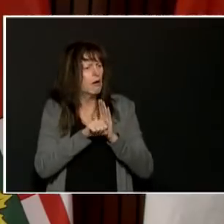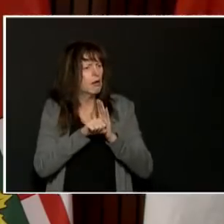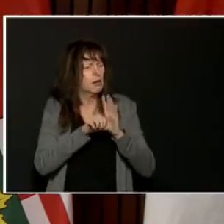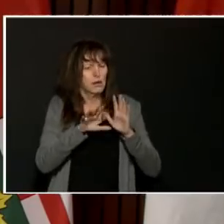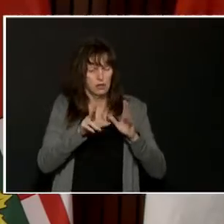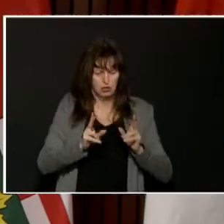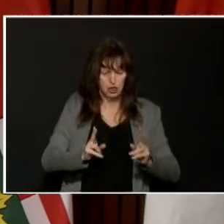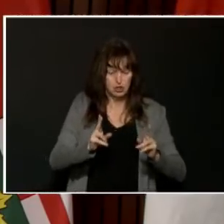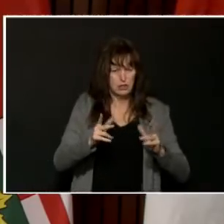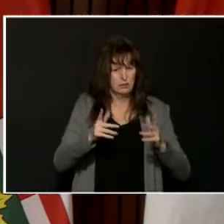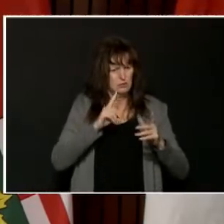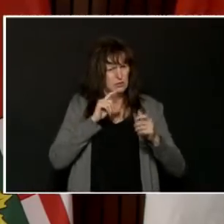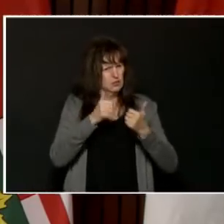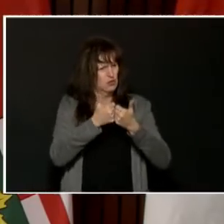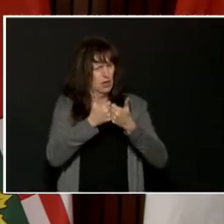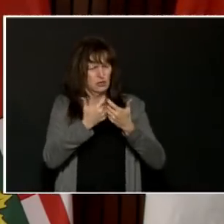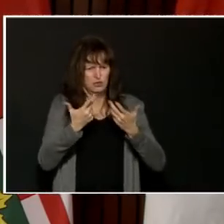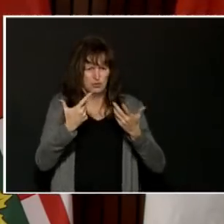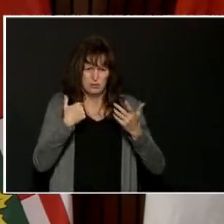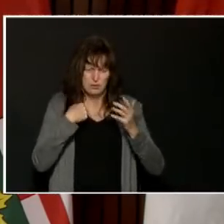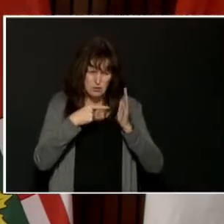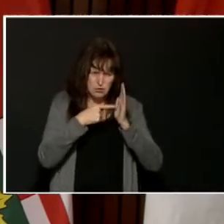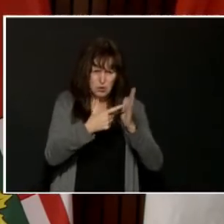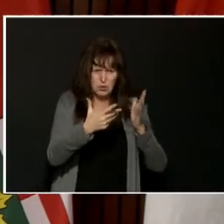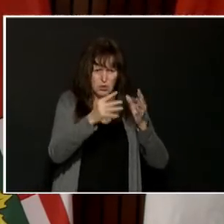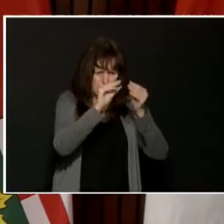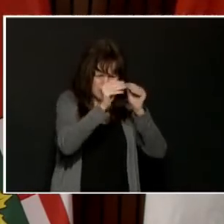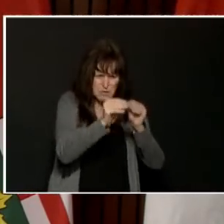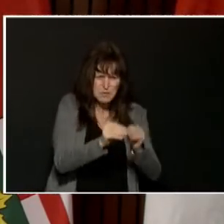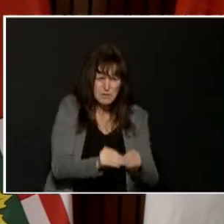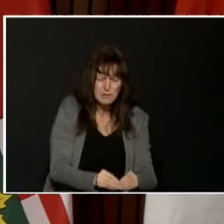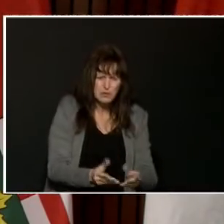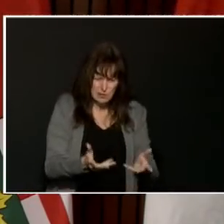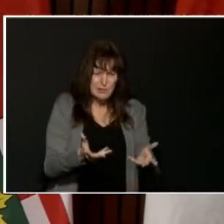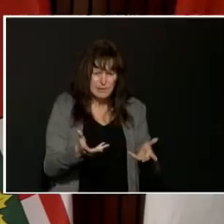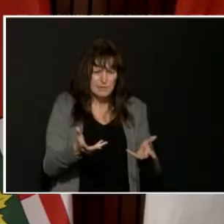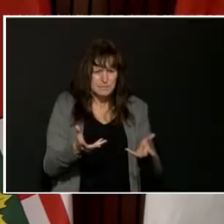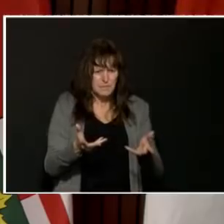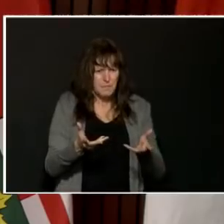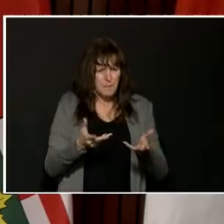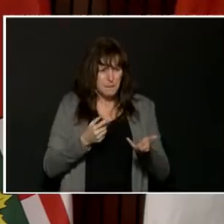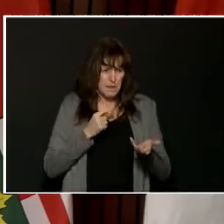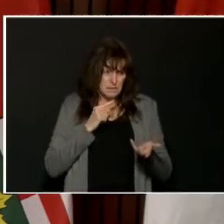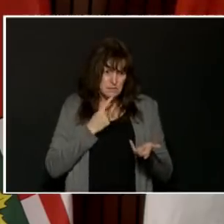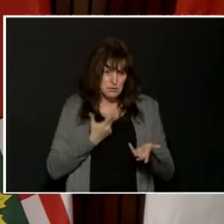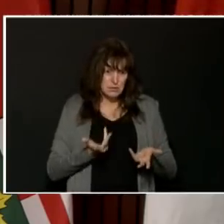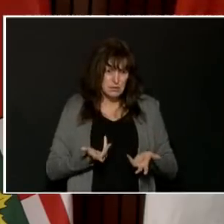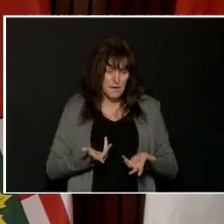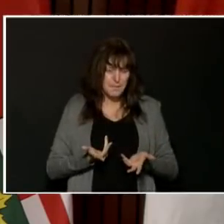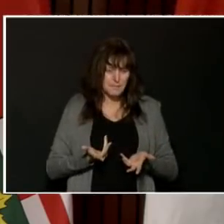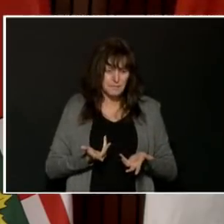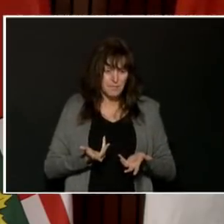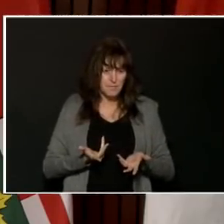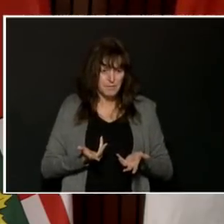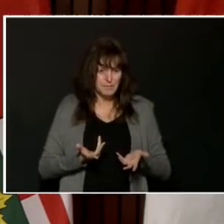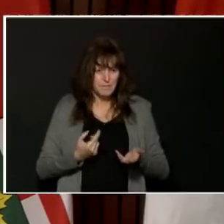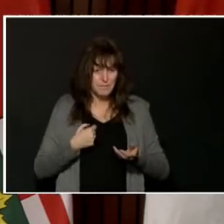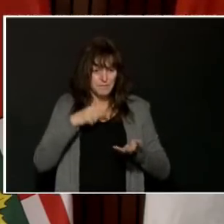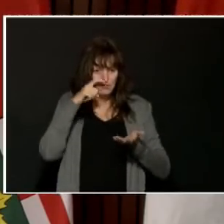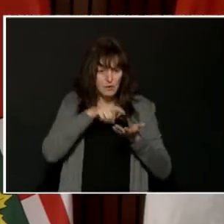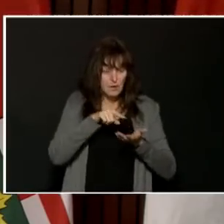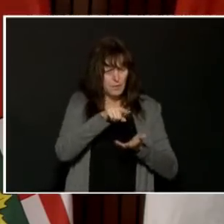now. I've tried to talk about why we think it is as serious. But I recognize that these are very, very hard